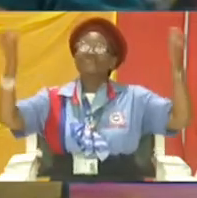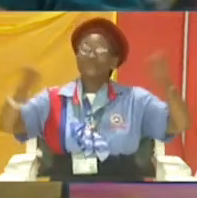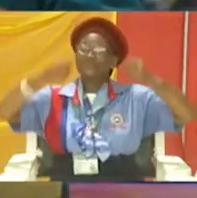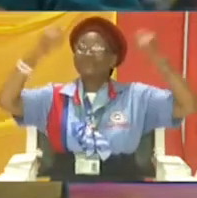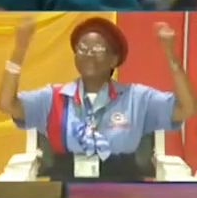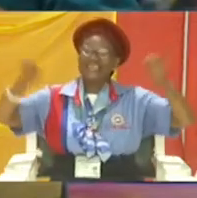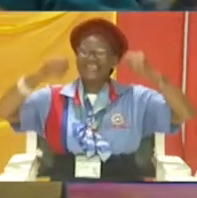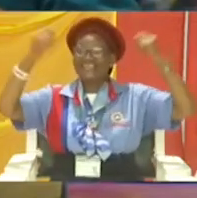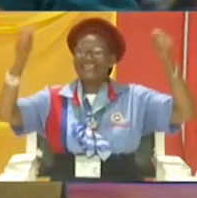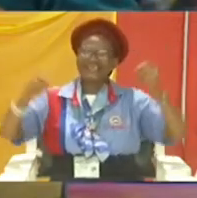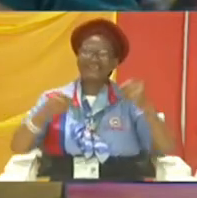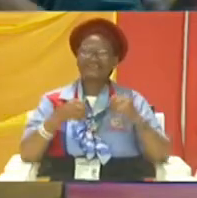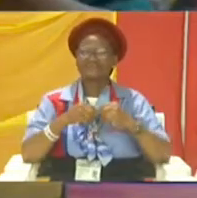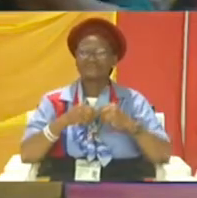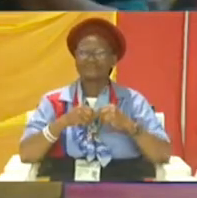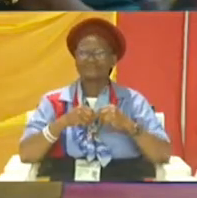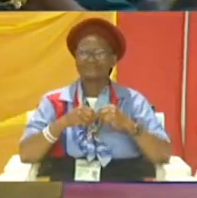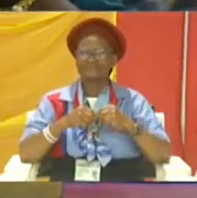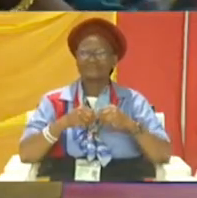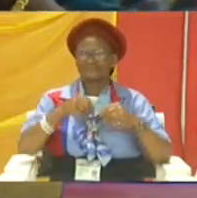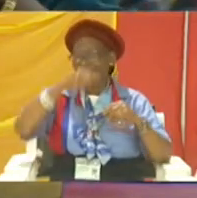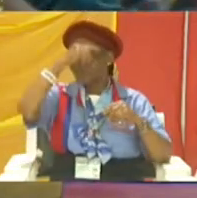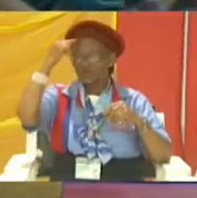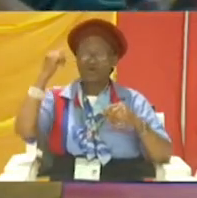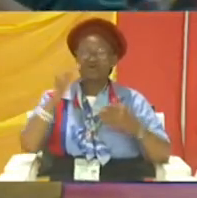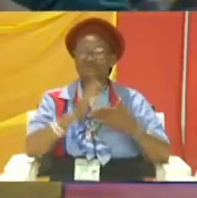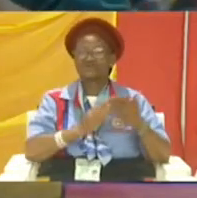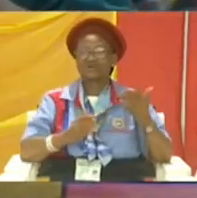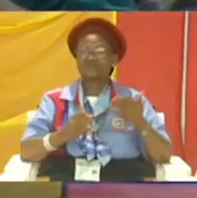jubilee. Because something told me.